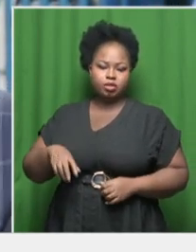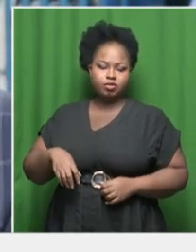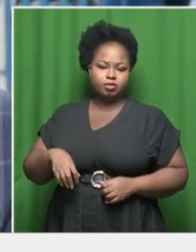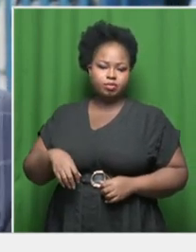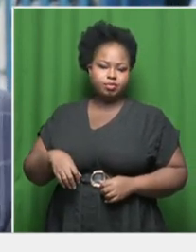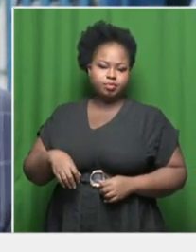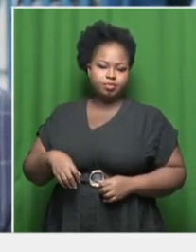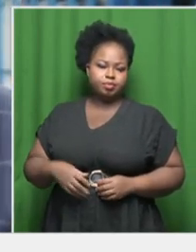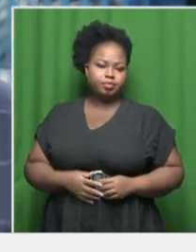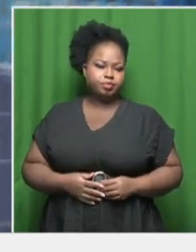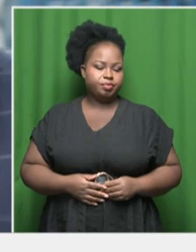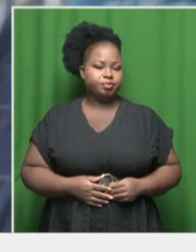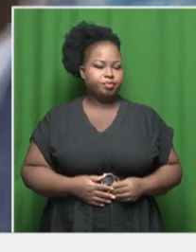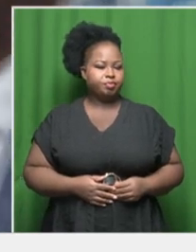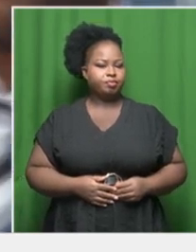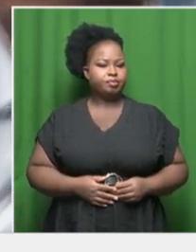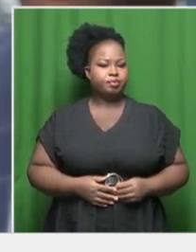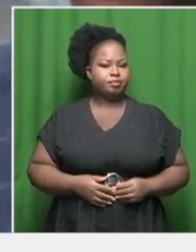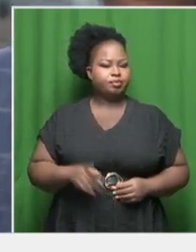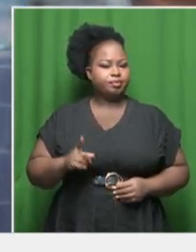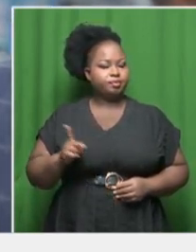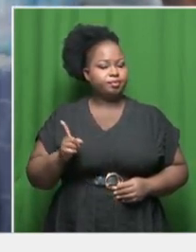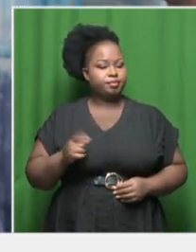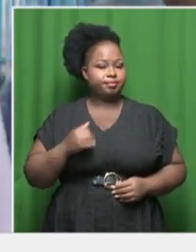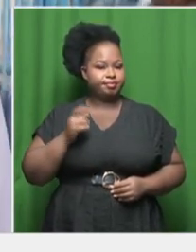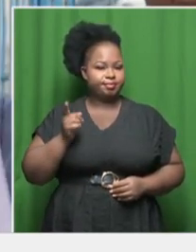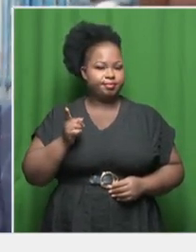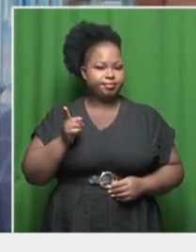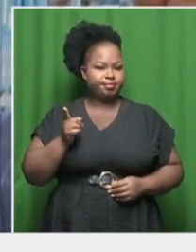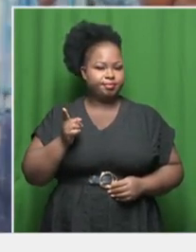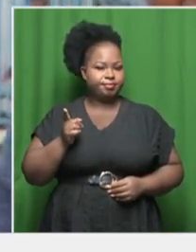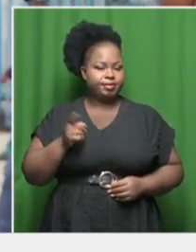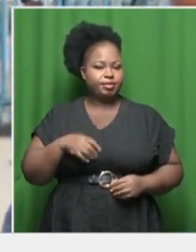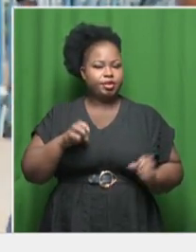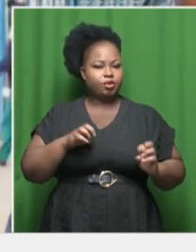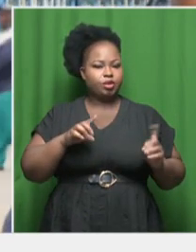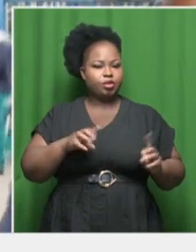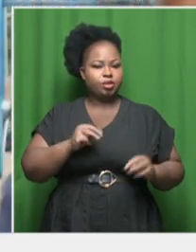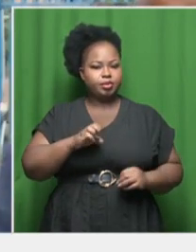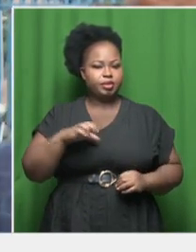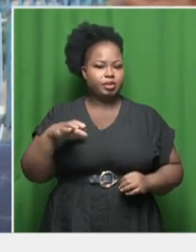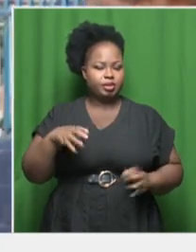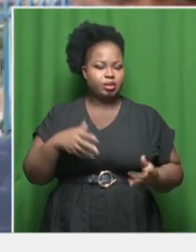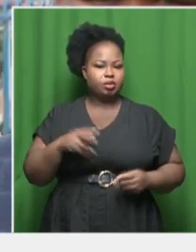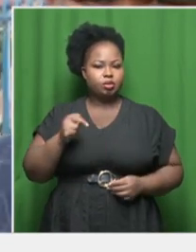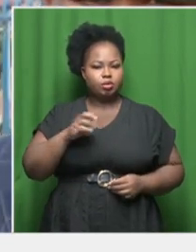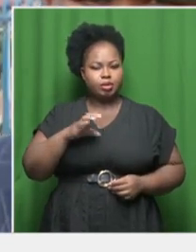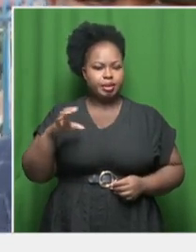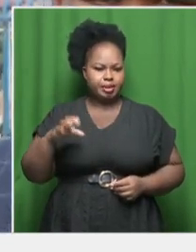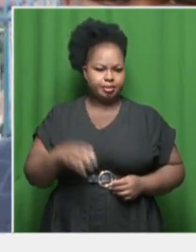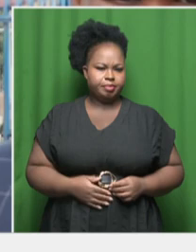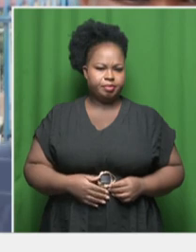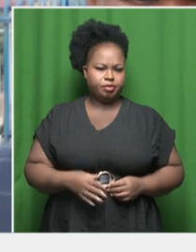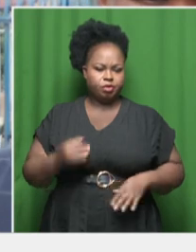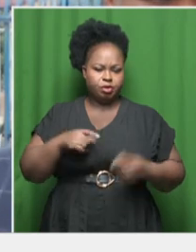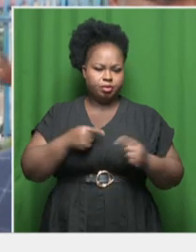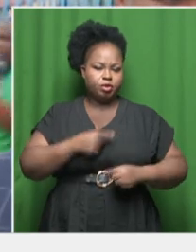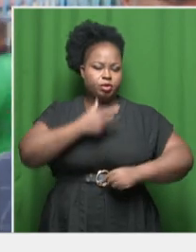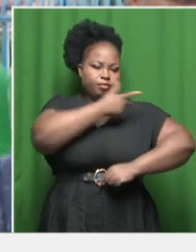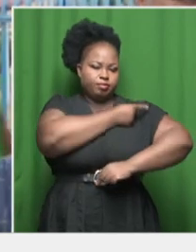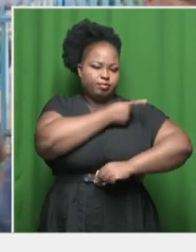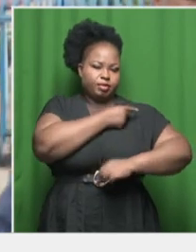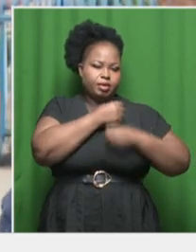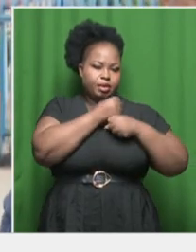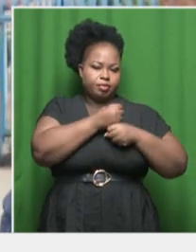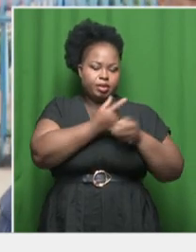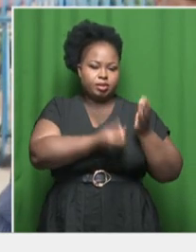measles. So Lili Manukane is, of course, the education MEC here in the Northern Cape, of course, talking about the immunization